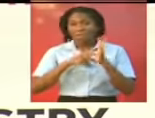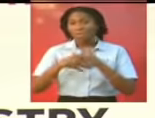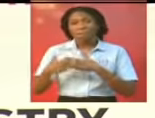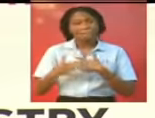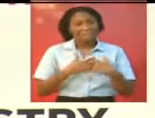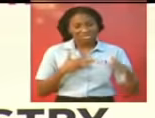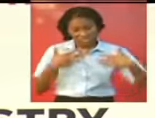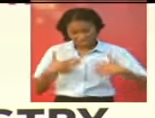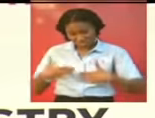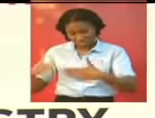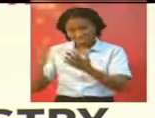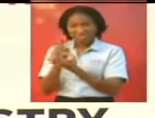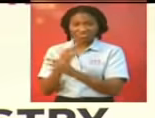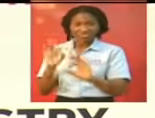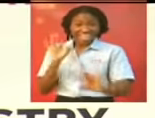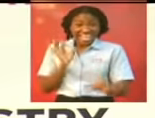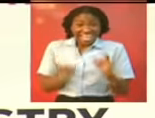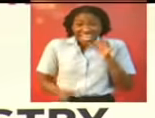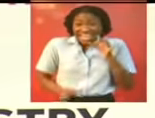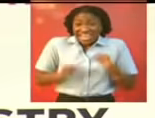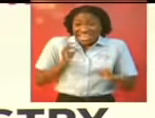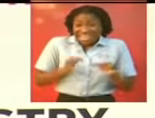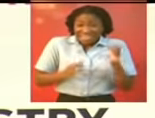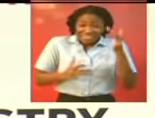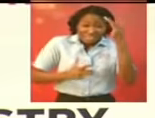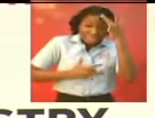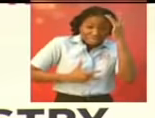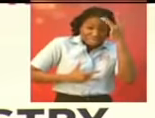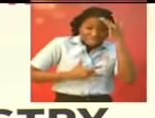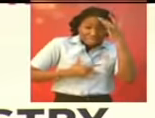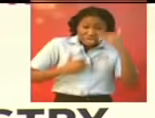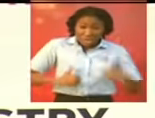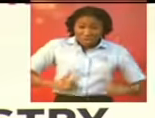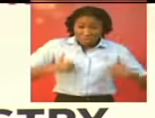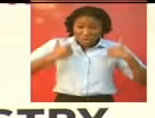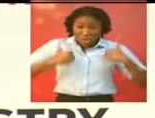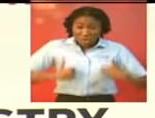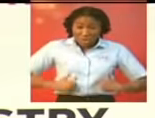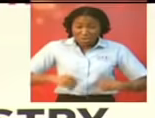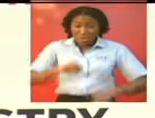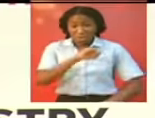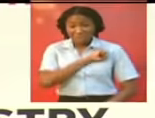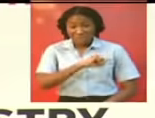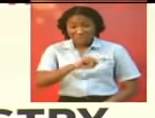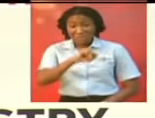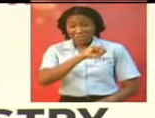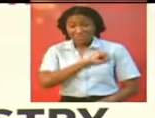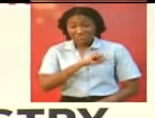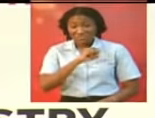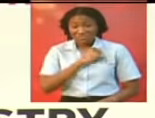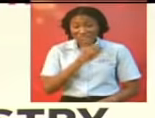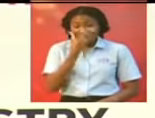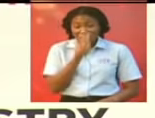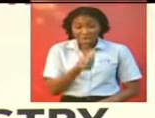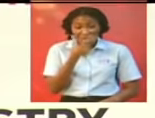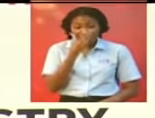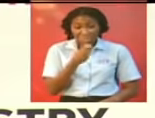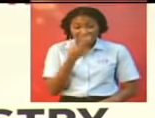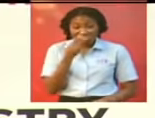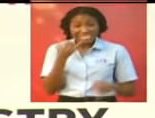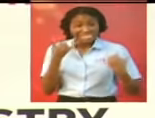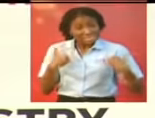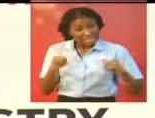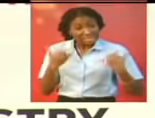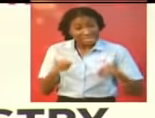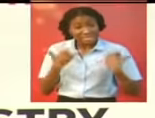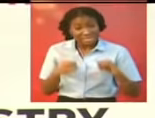ill. So they determine when your respiratory symptoms end. For example, your cough, stuffy nose, those kinds of things are considered